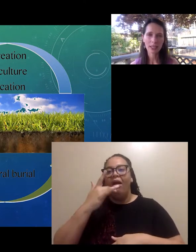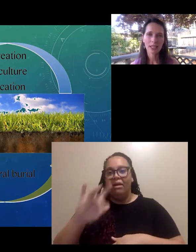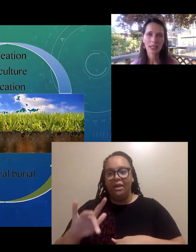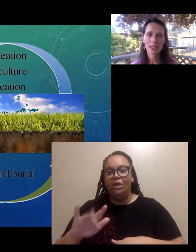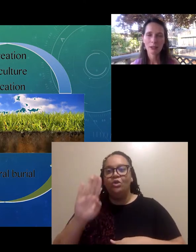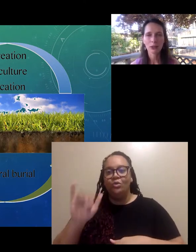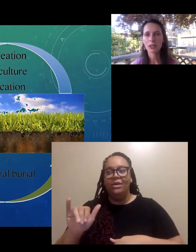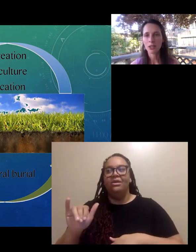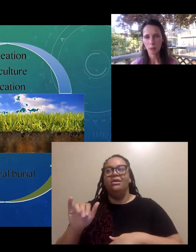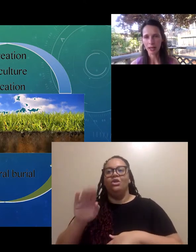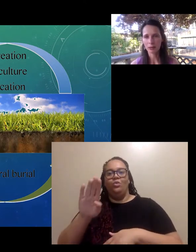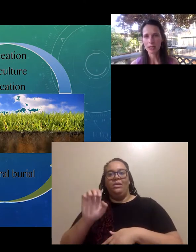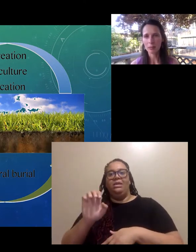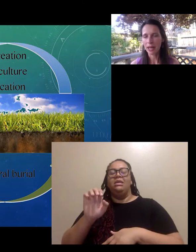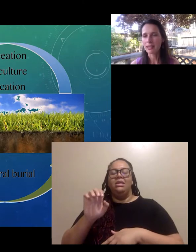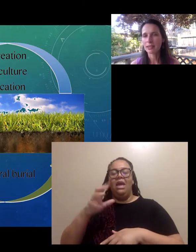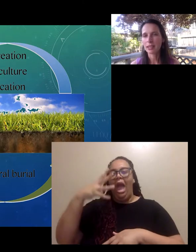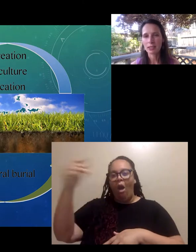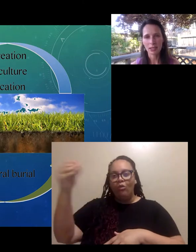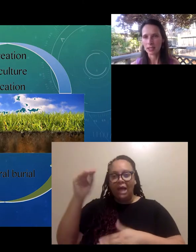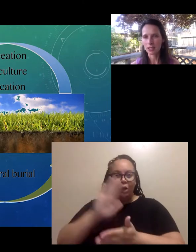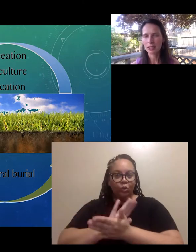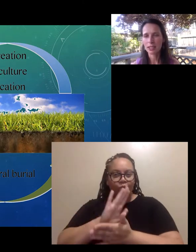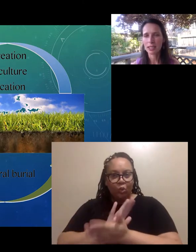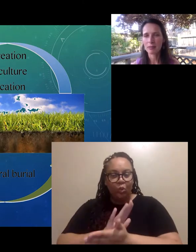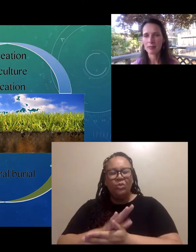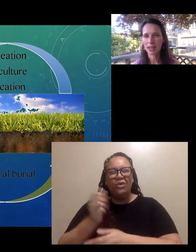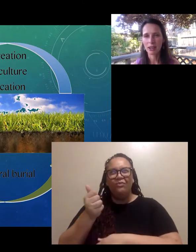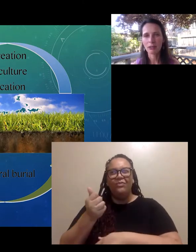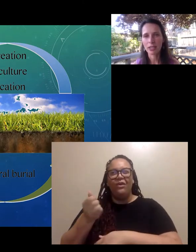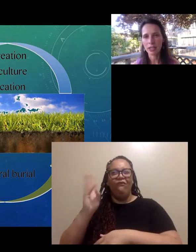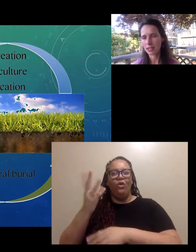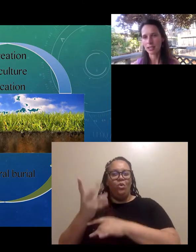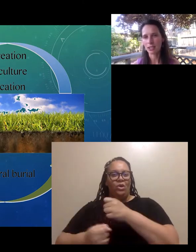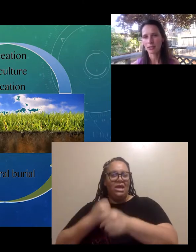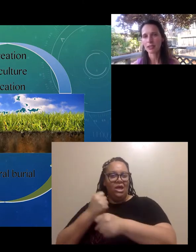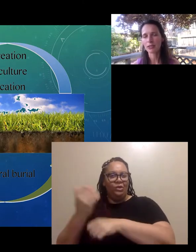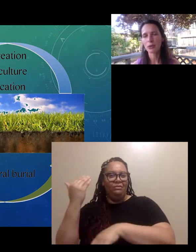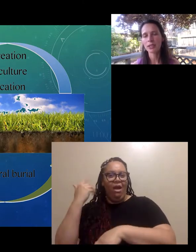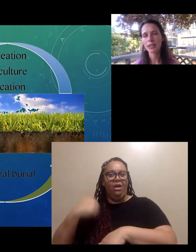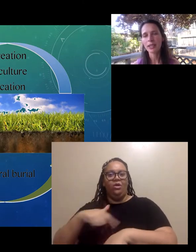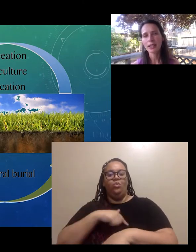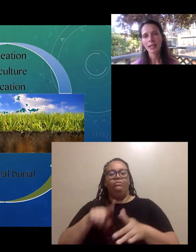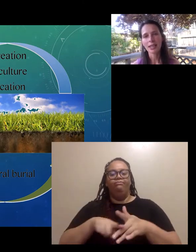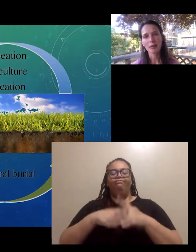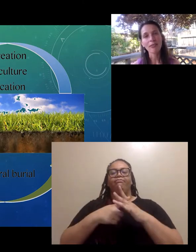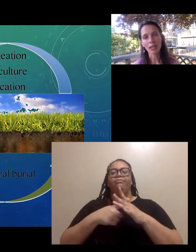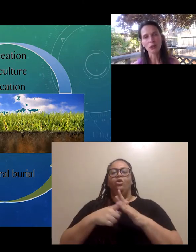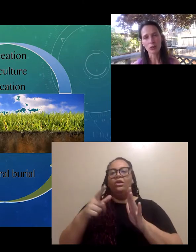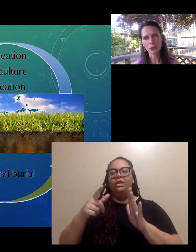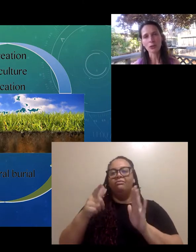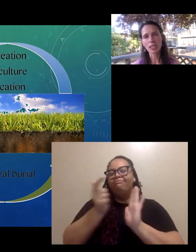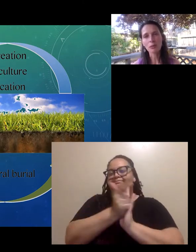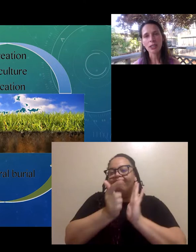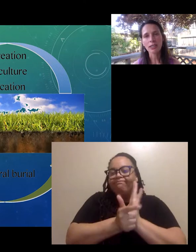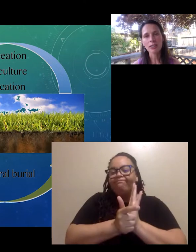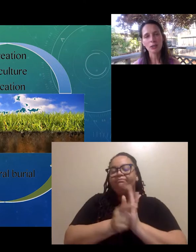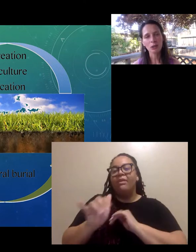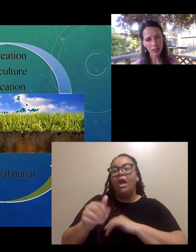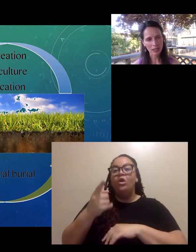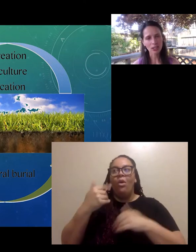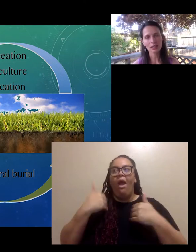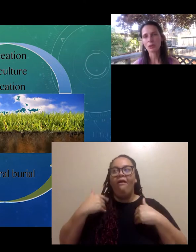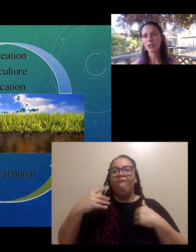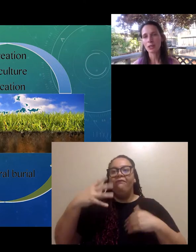Oregon. And, um, few years back, um, passed legislation, um, that all fifth and sixth graders would, have an outdoor school experience.